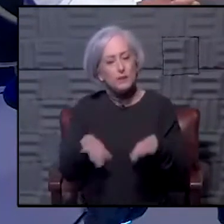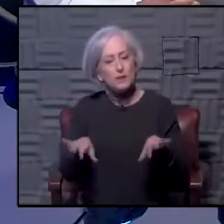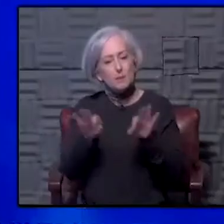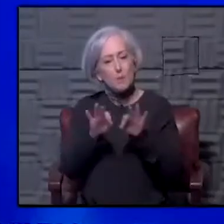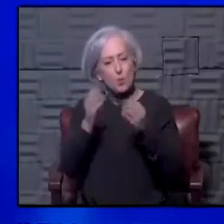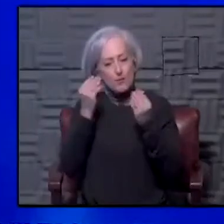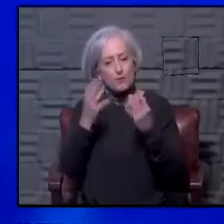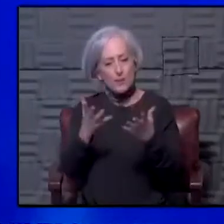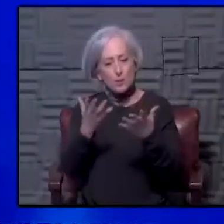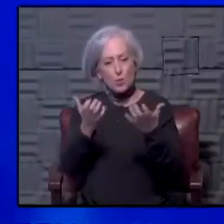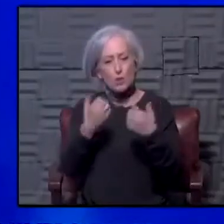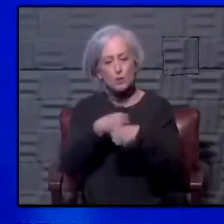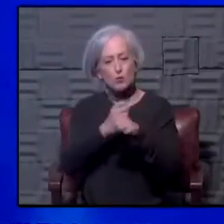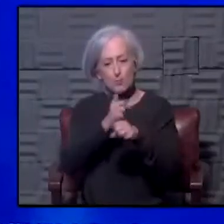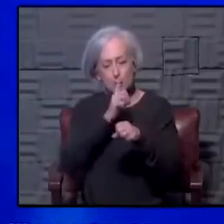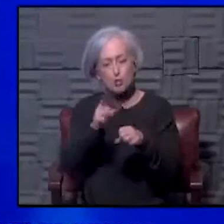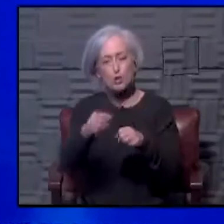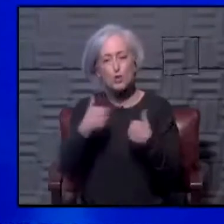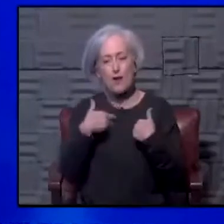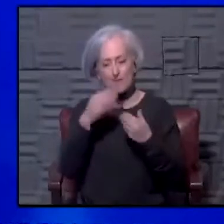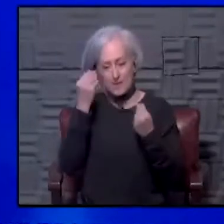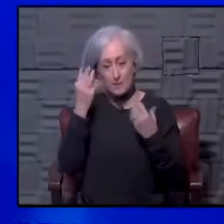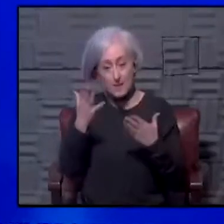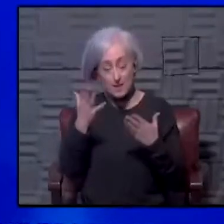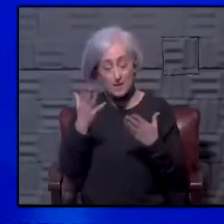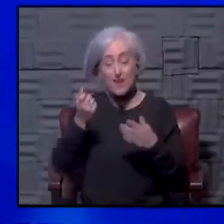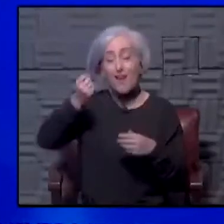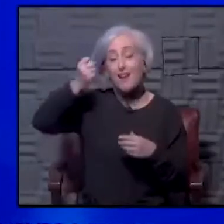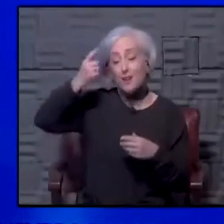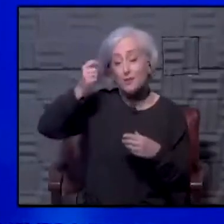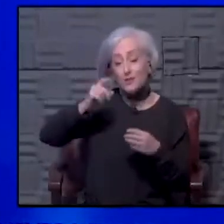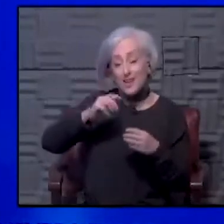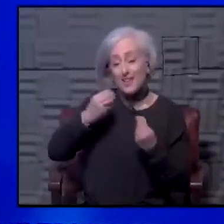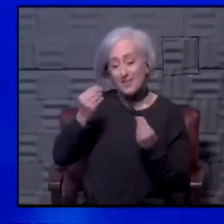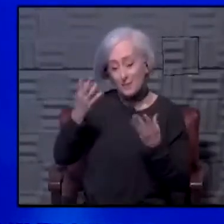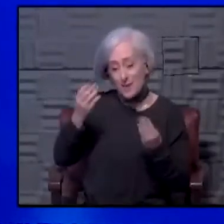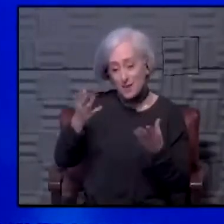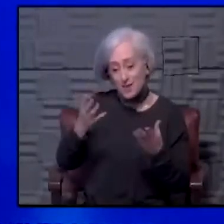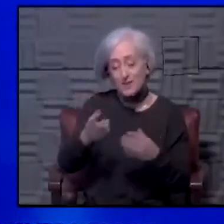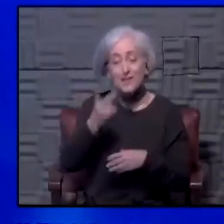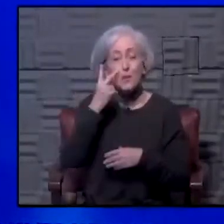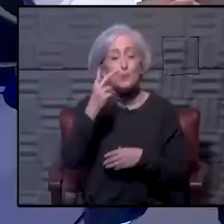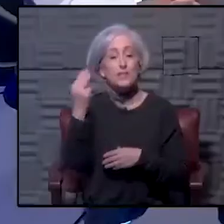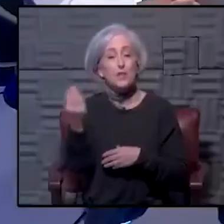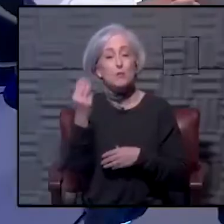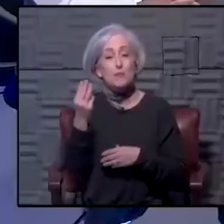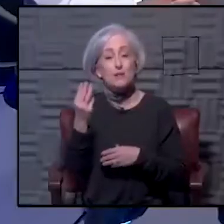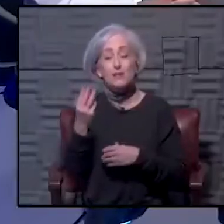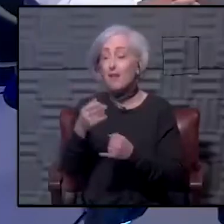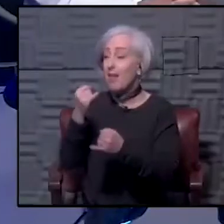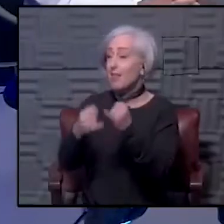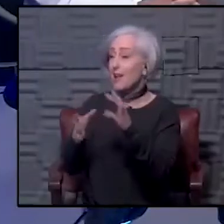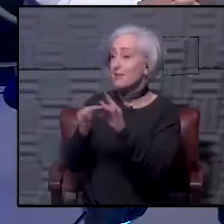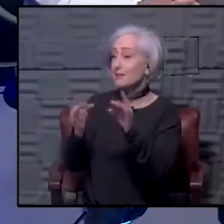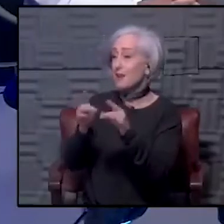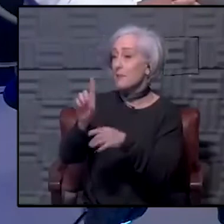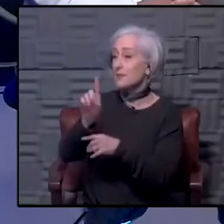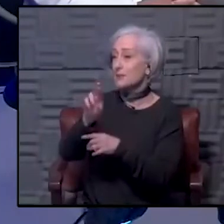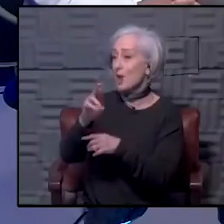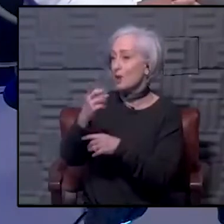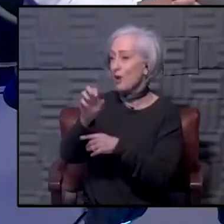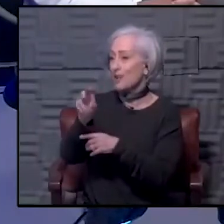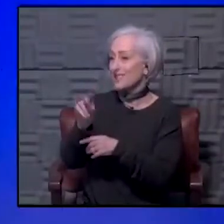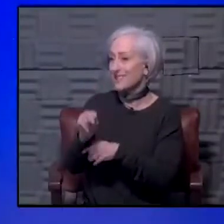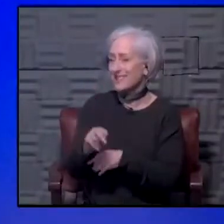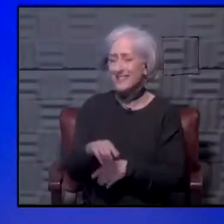information, and we want to make sure that you have it and you understand it. So we will see you on Monday for that. Final thoughts, Dr. Hawkinson? It's going to be